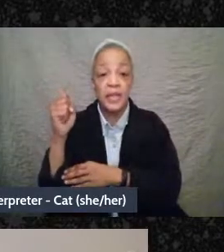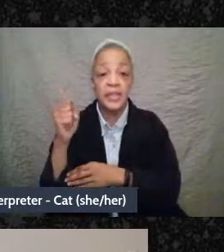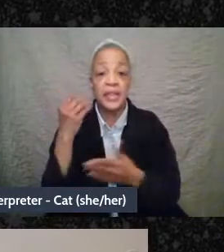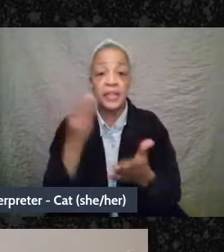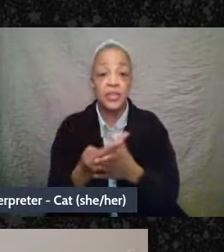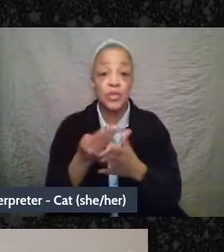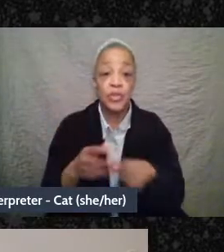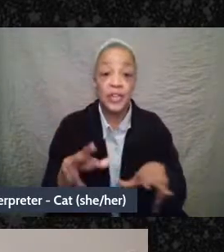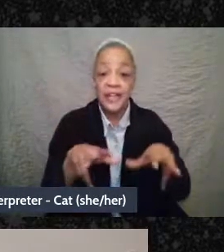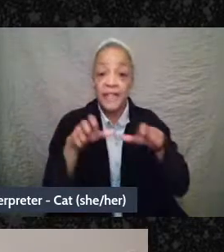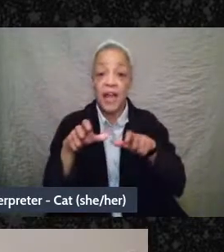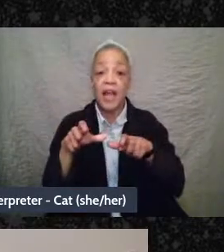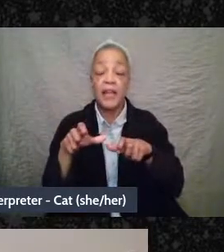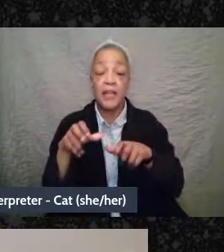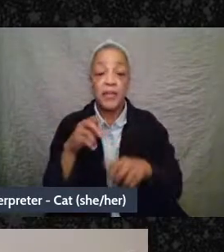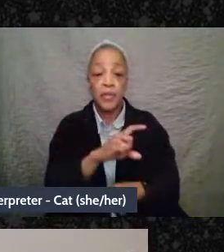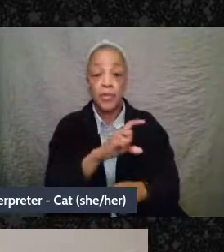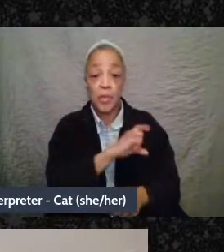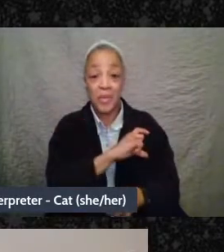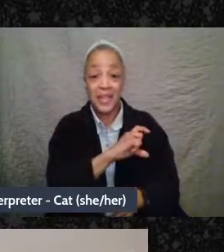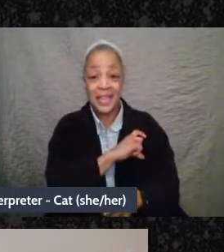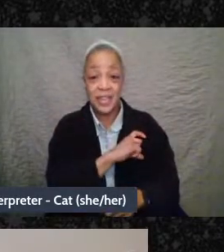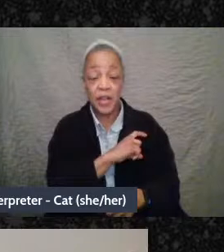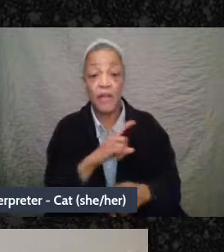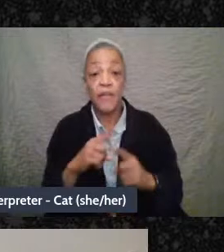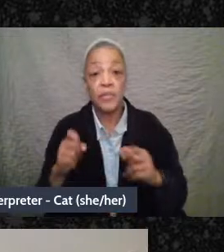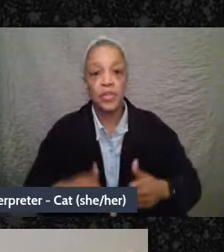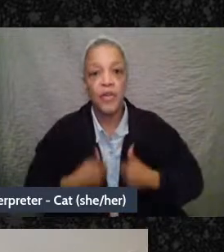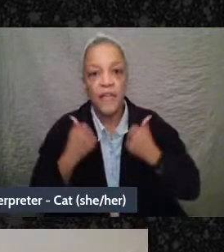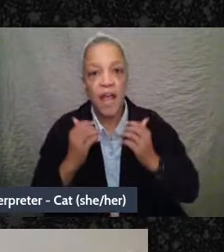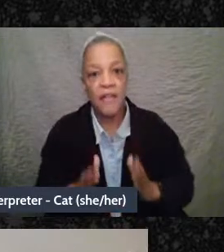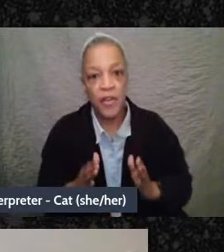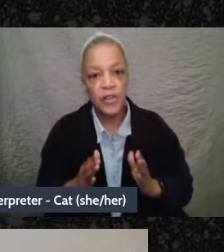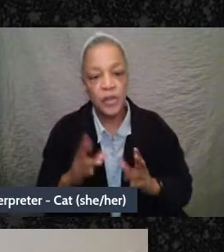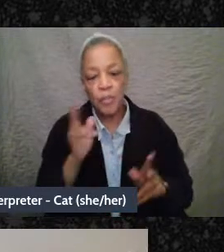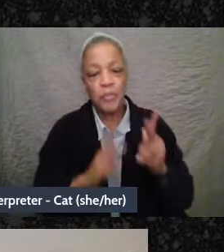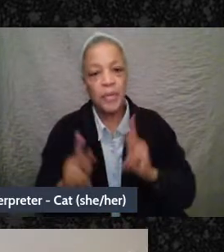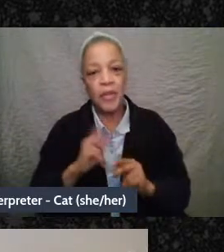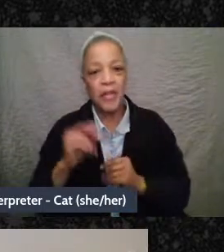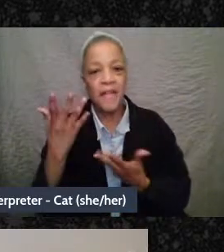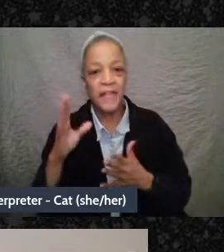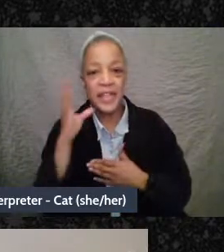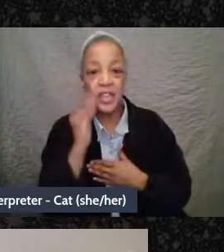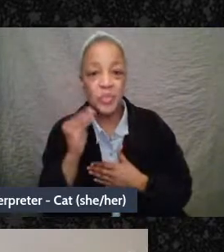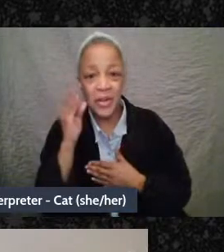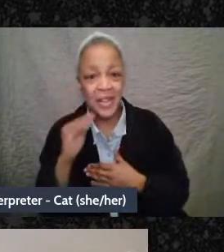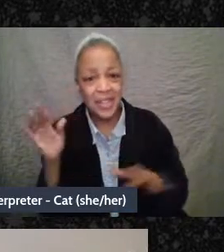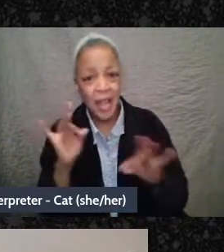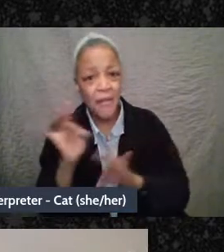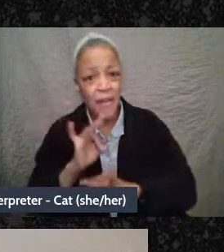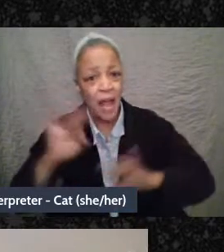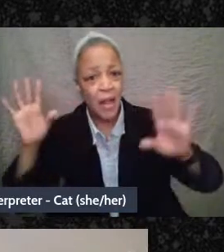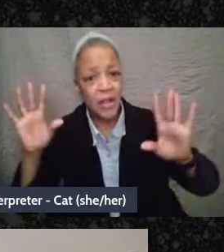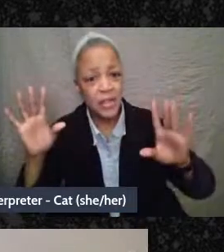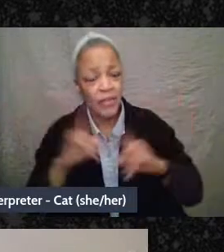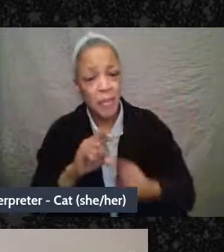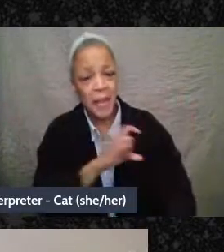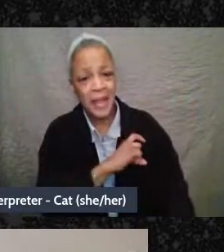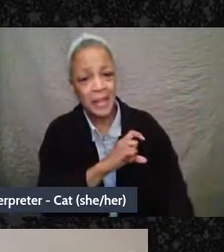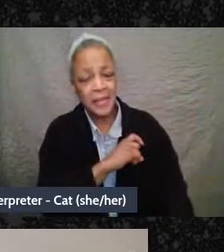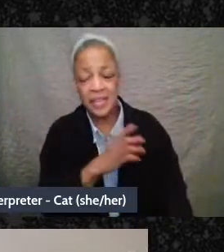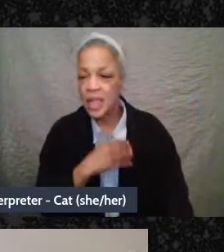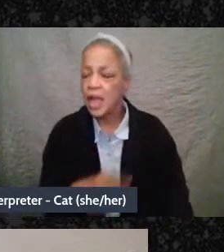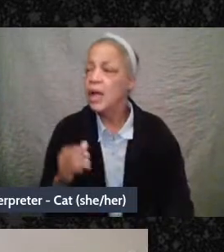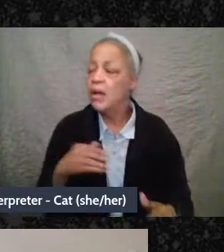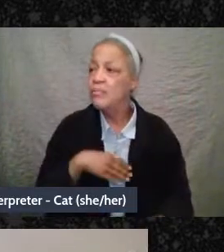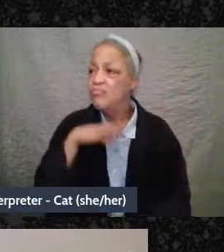movements. They're movements led by people who are experiencing the violence, who are saying, I'm tired of money being